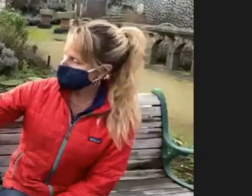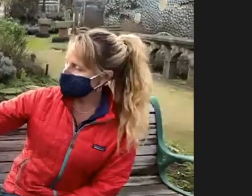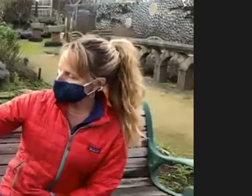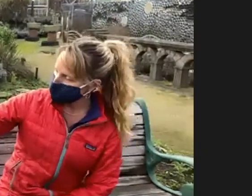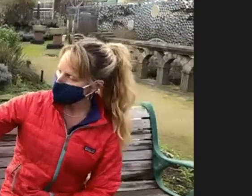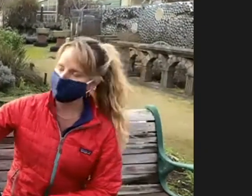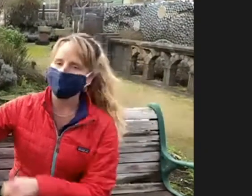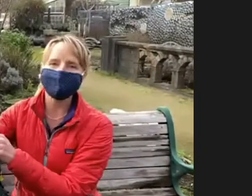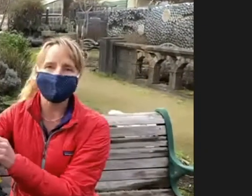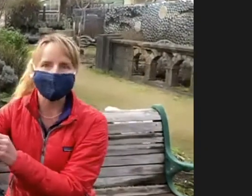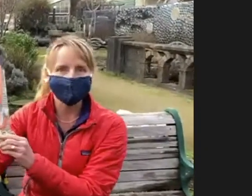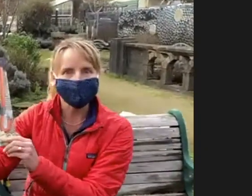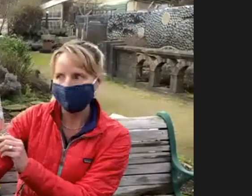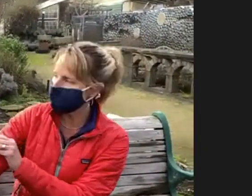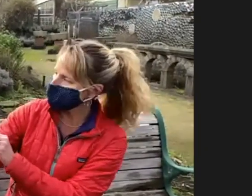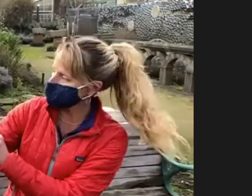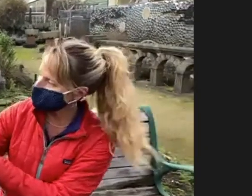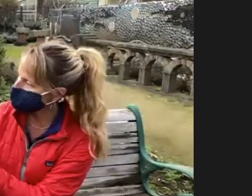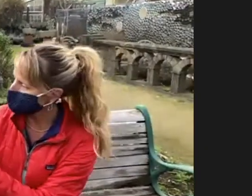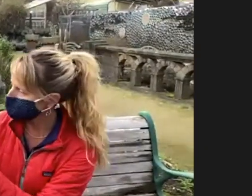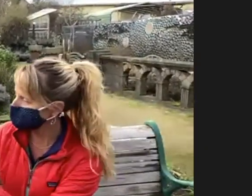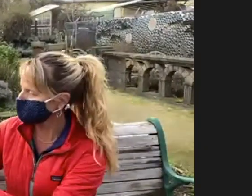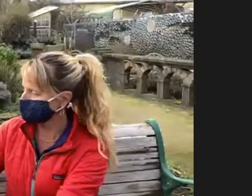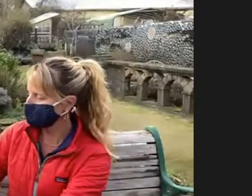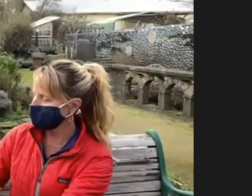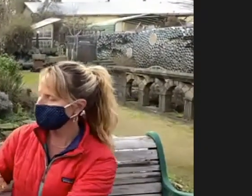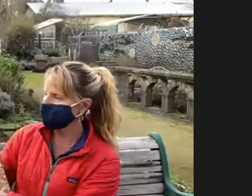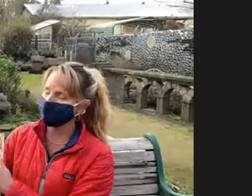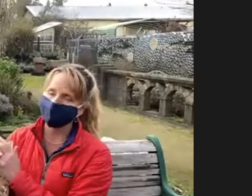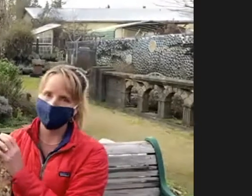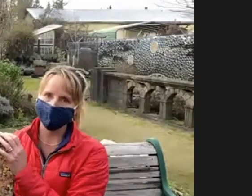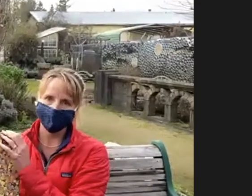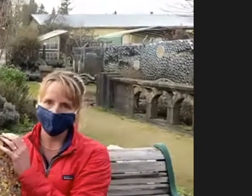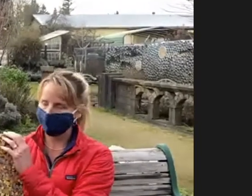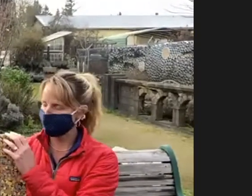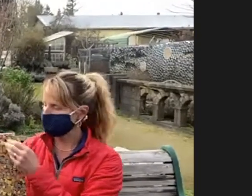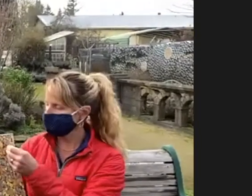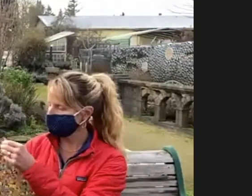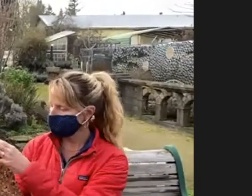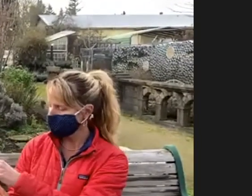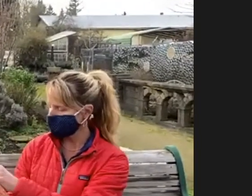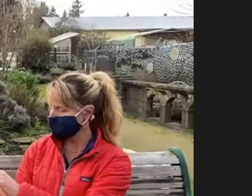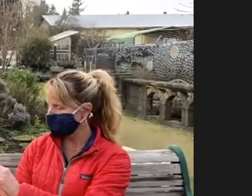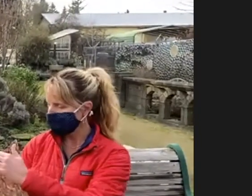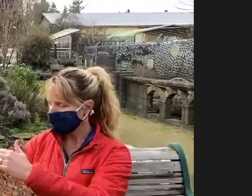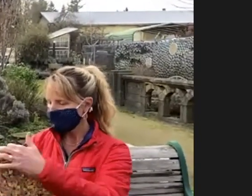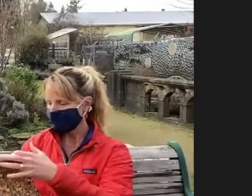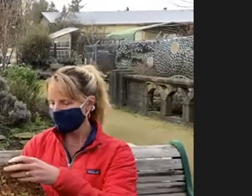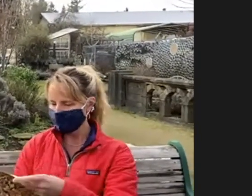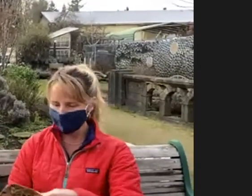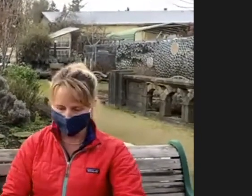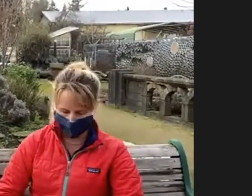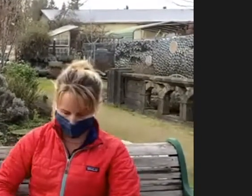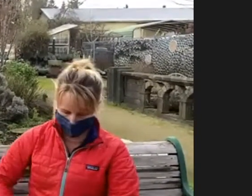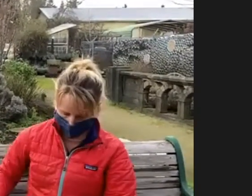Dumpster Diver by Janet S. Wong. Out here in the beautiful garden at spring. Okay,